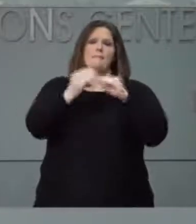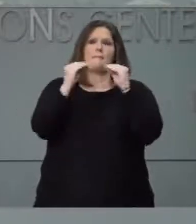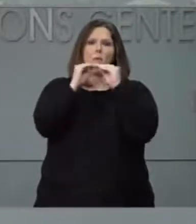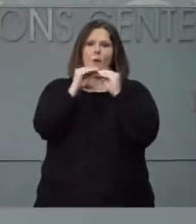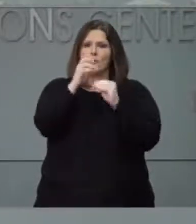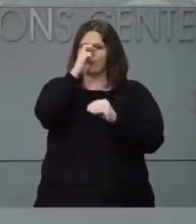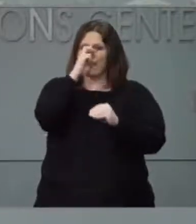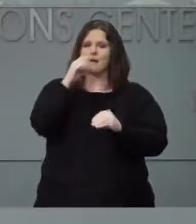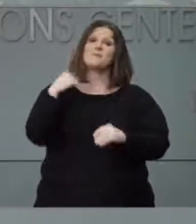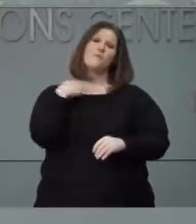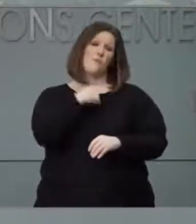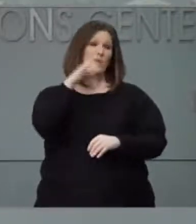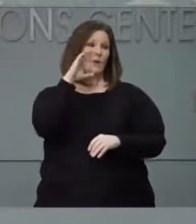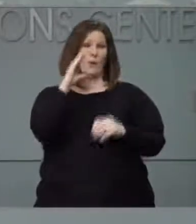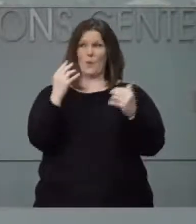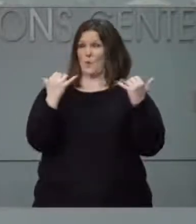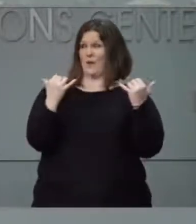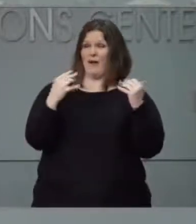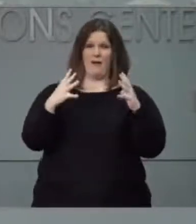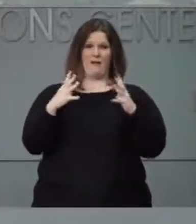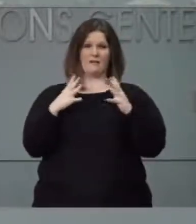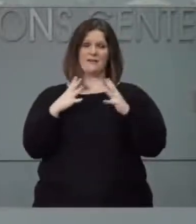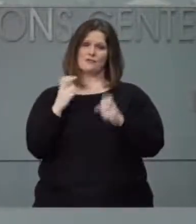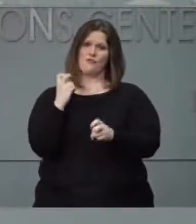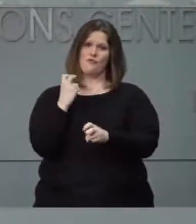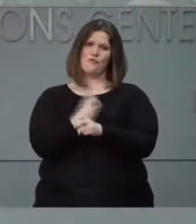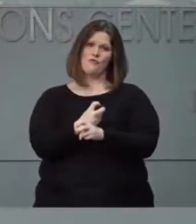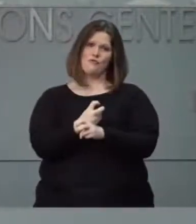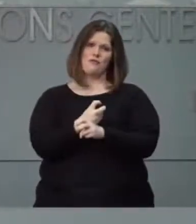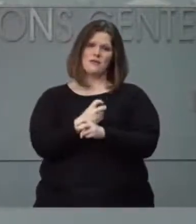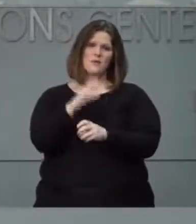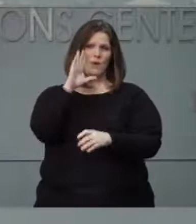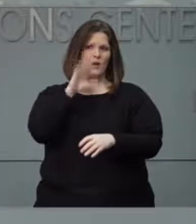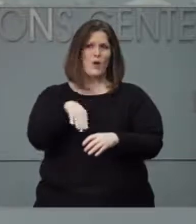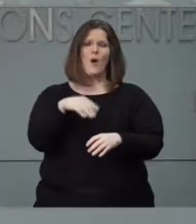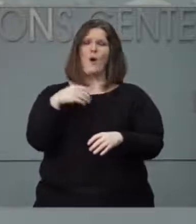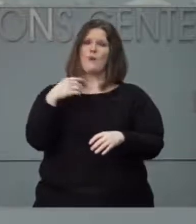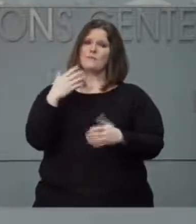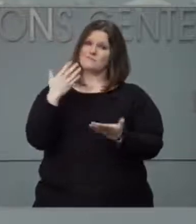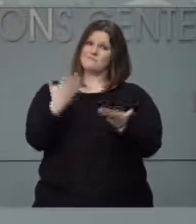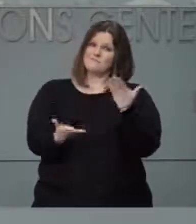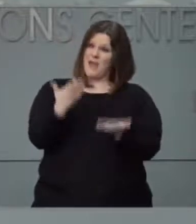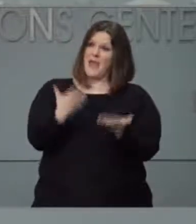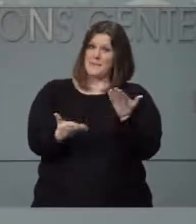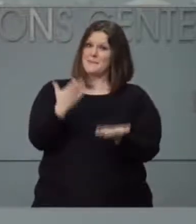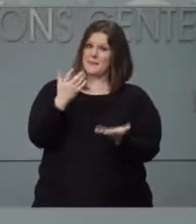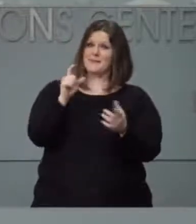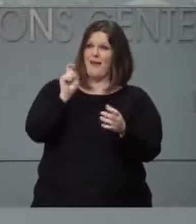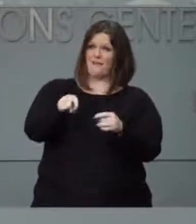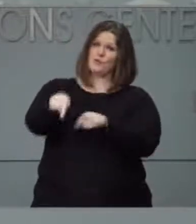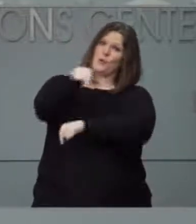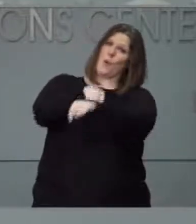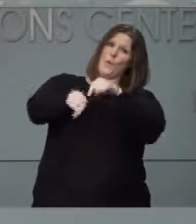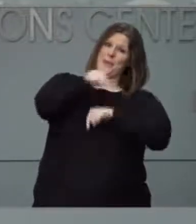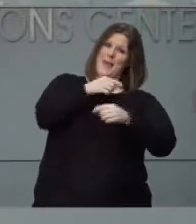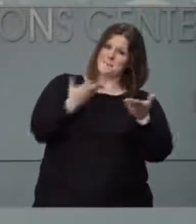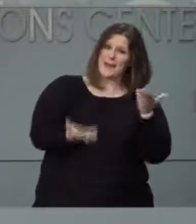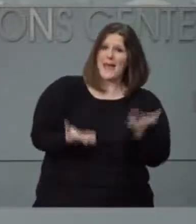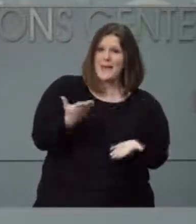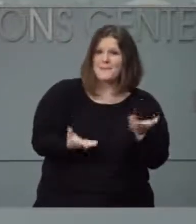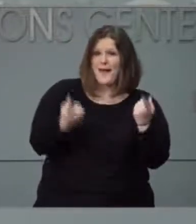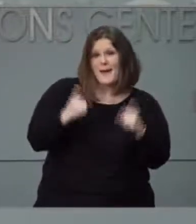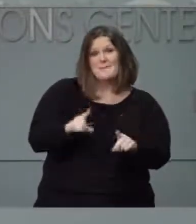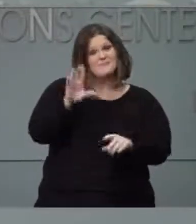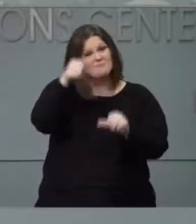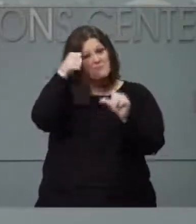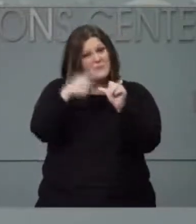that we are asking a lot of folks, and it may be possible that we need to go backwards. The governor said earlier this week, everything is on the